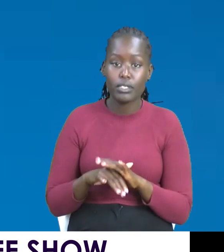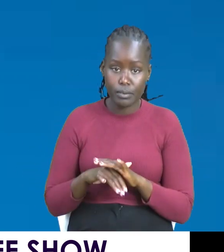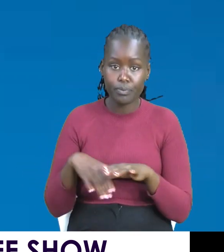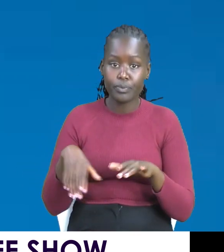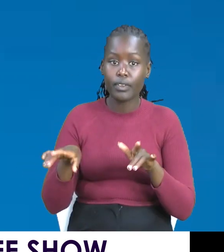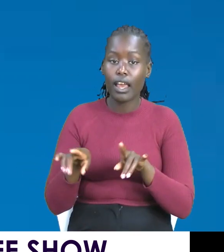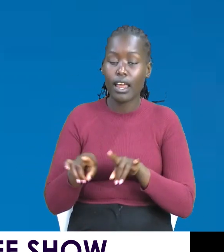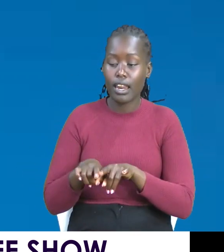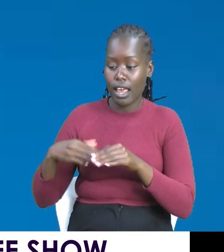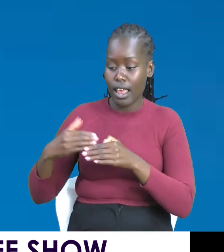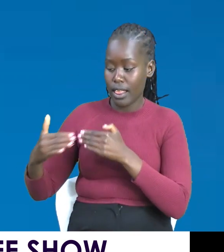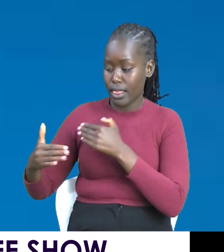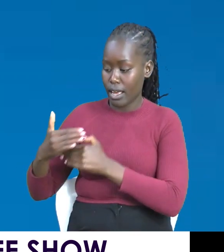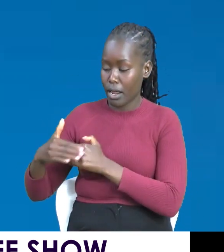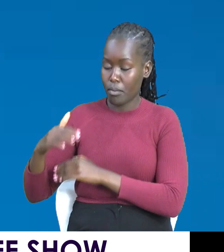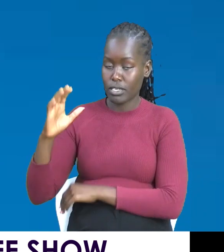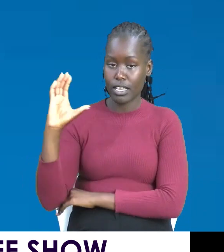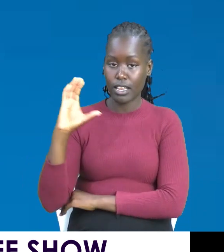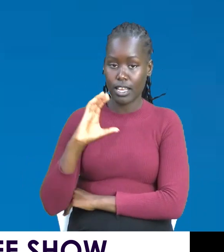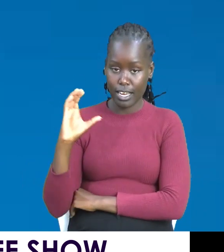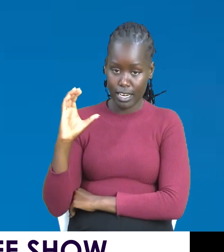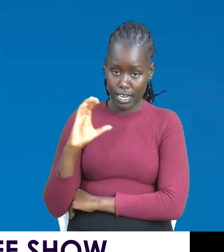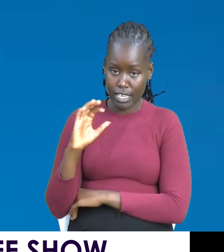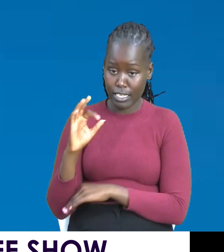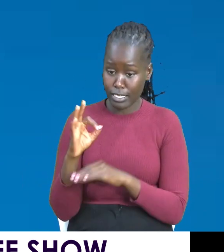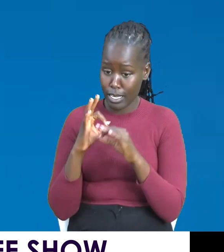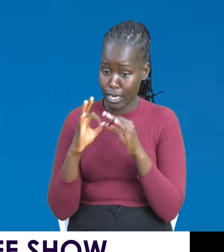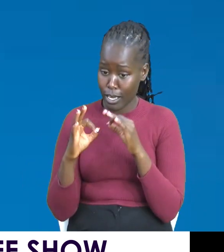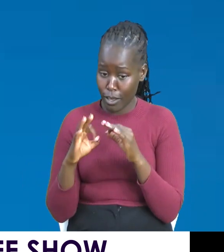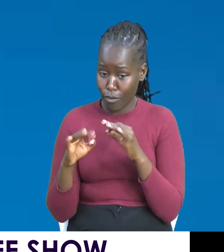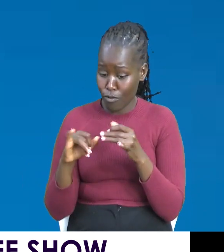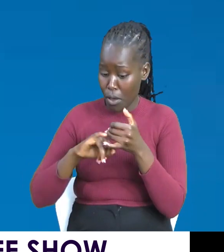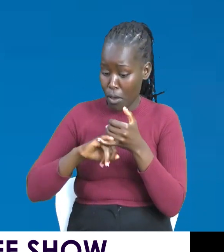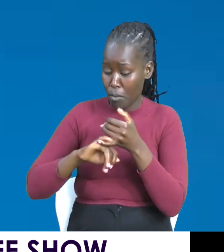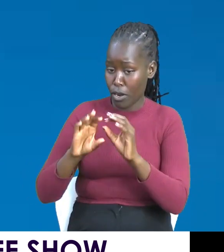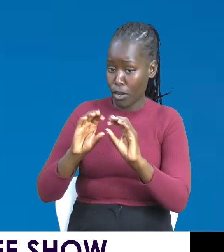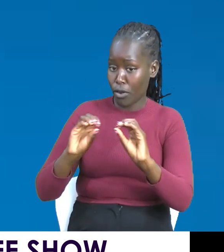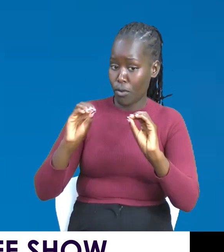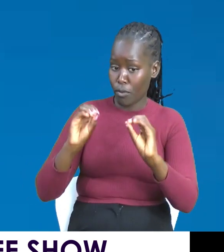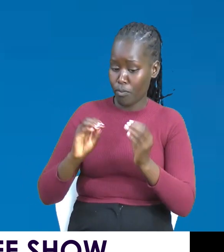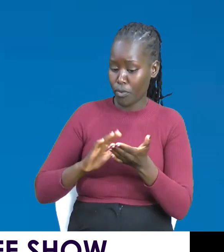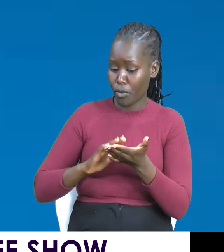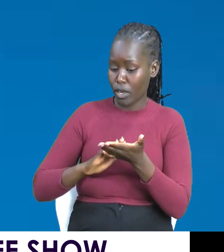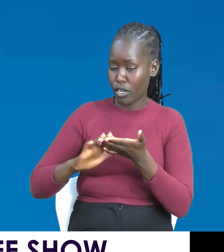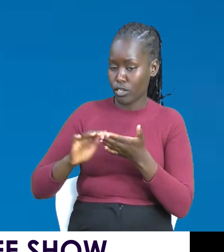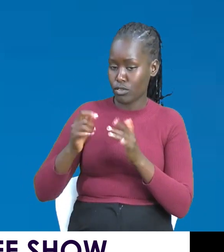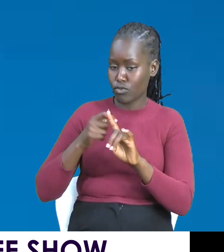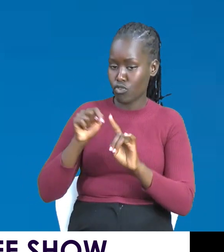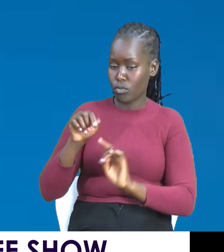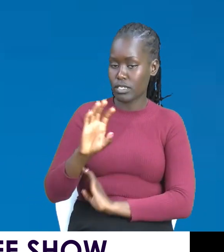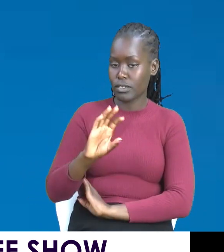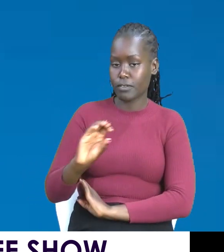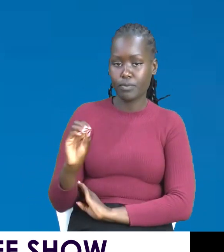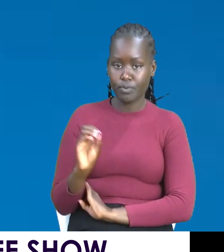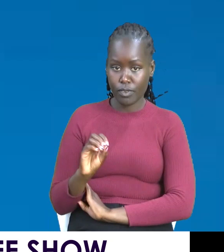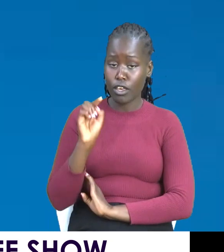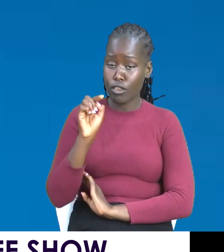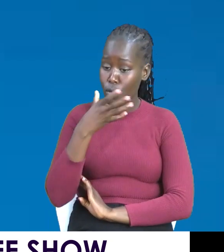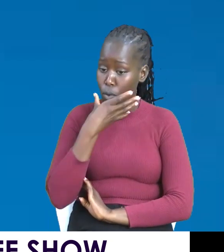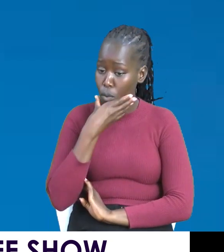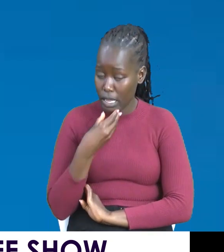And then the neighbors are the clients. Just in case you are not married, you are not excused from this. You're still a